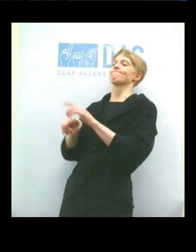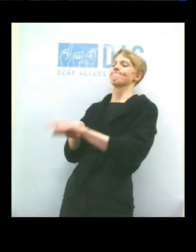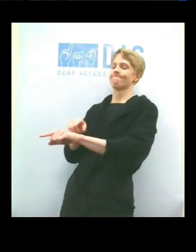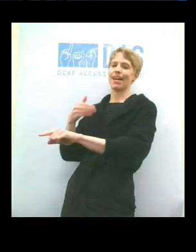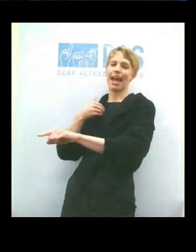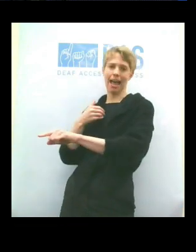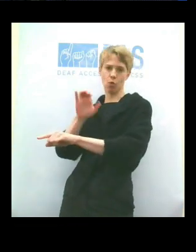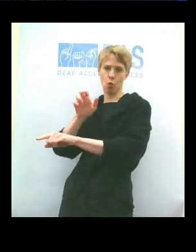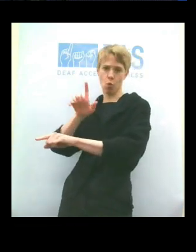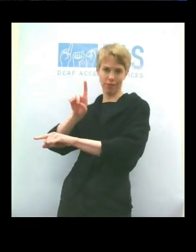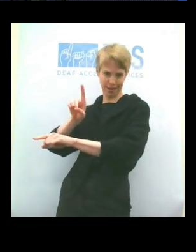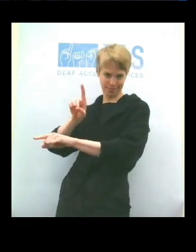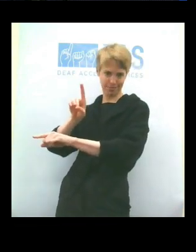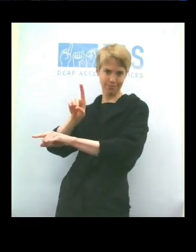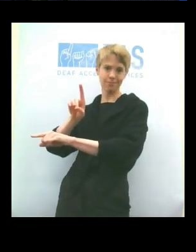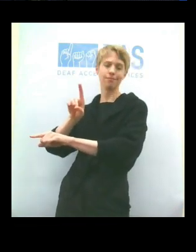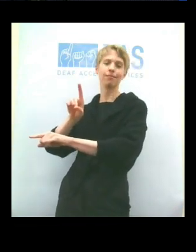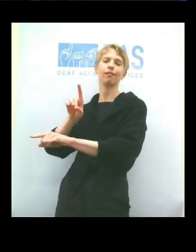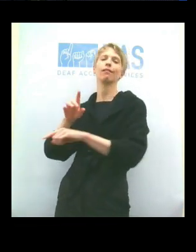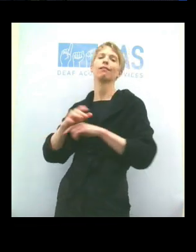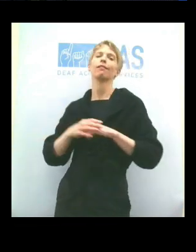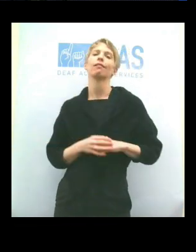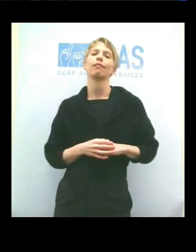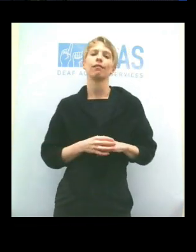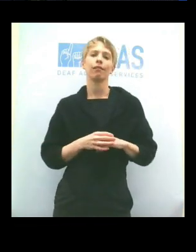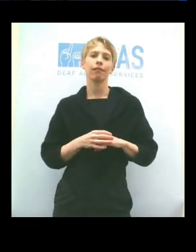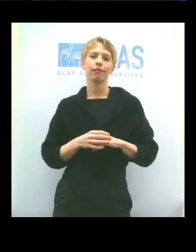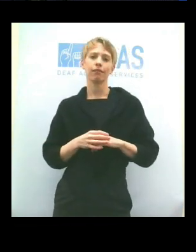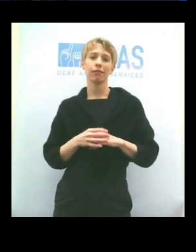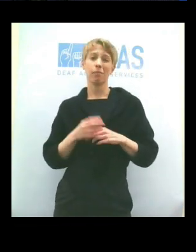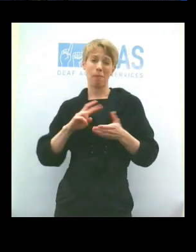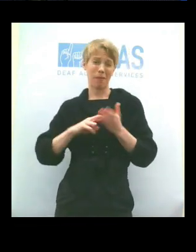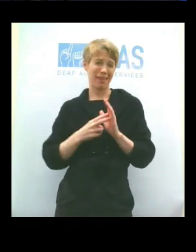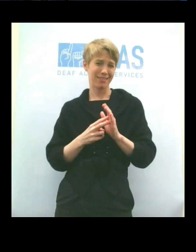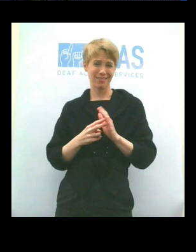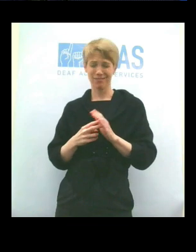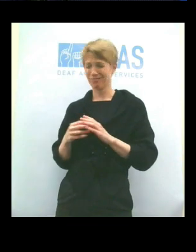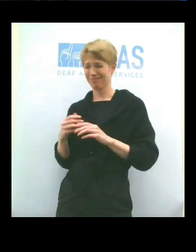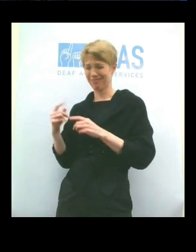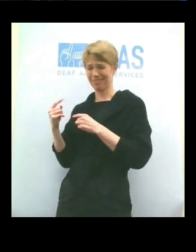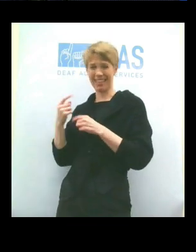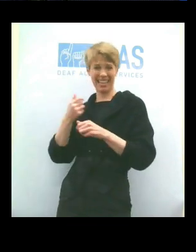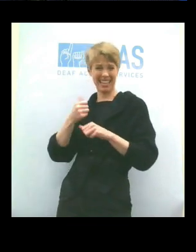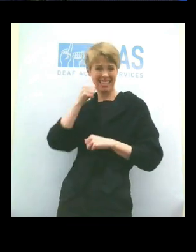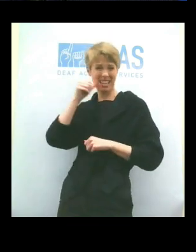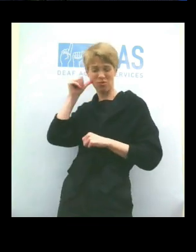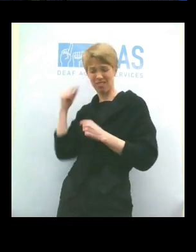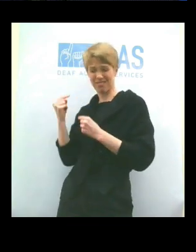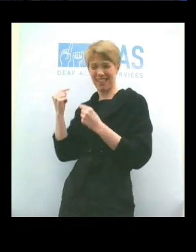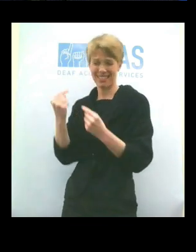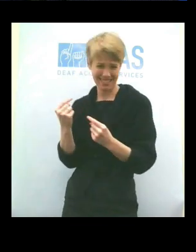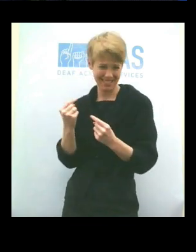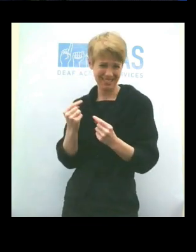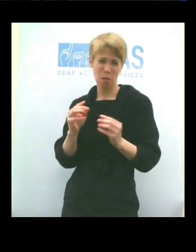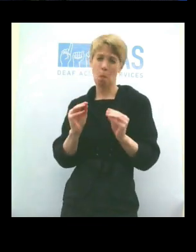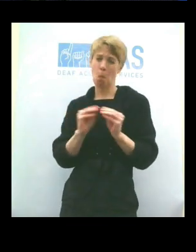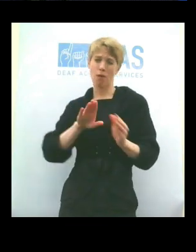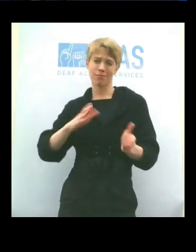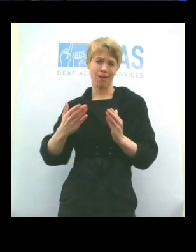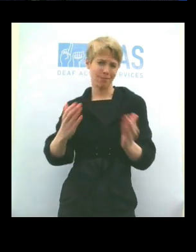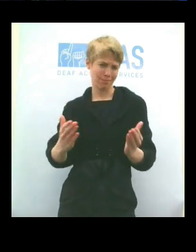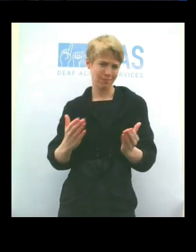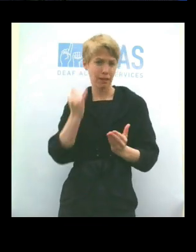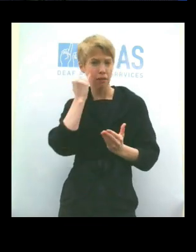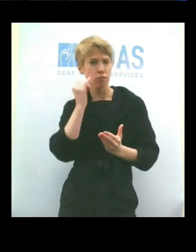are no presumed positive cases. This is an increase from yesterday's total, and I do offer my deepest condolences and sympathies to those who've lost